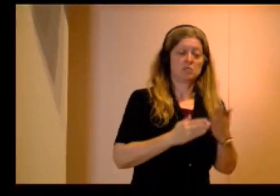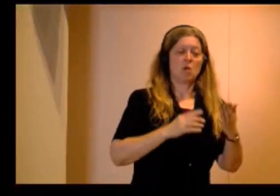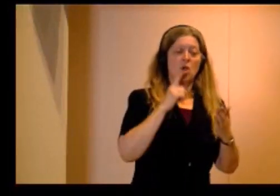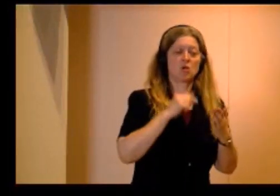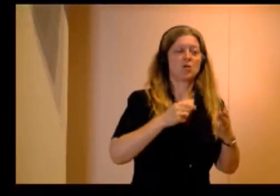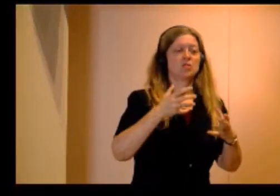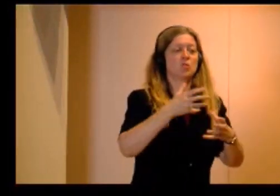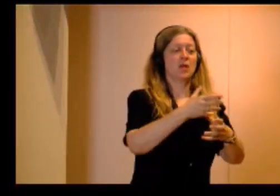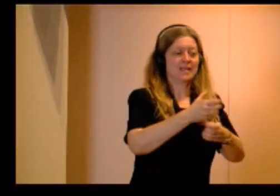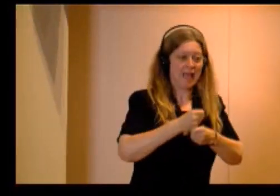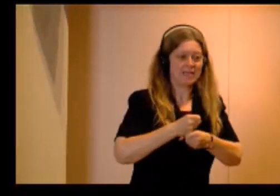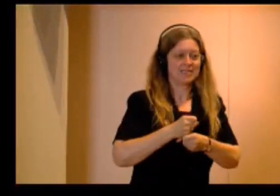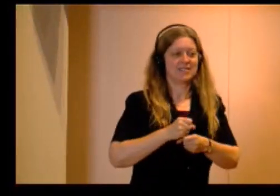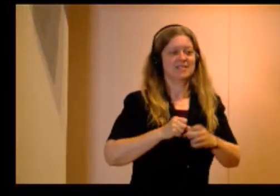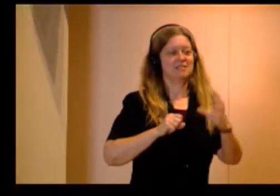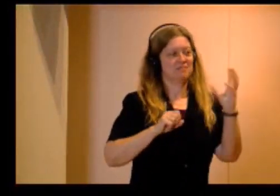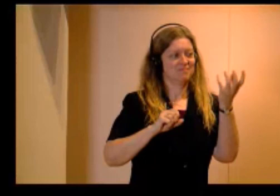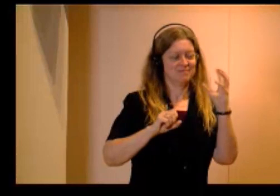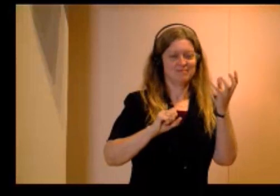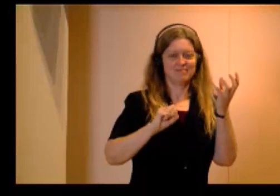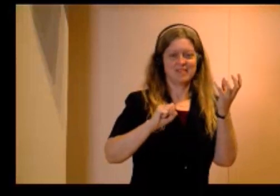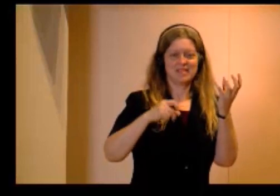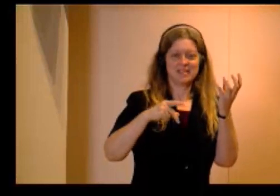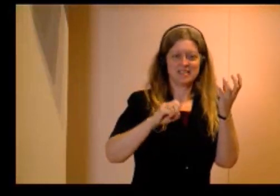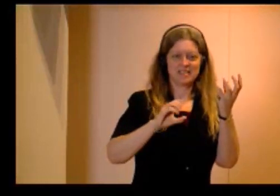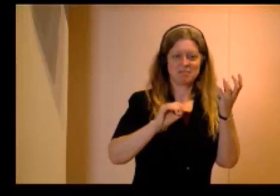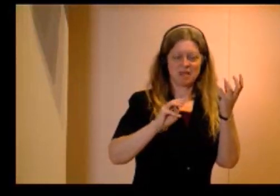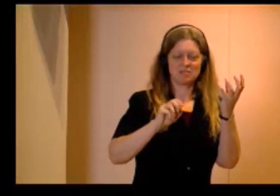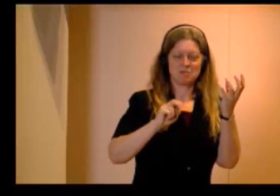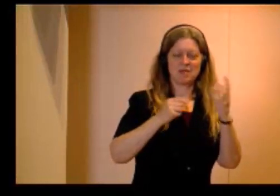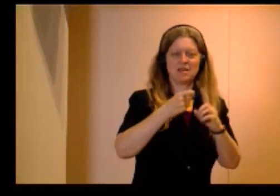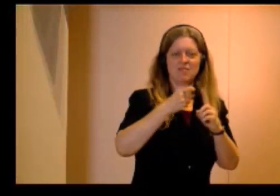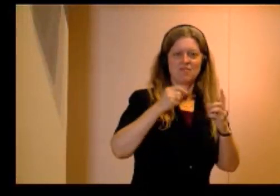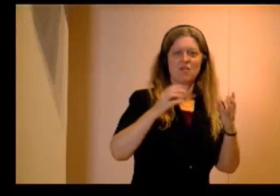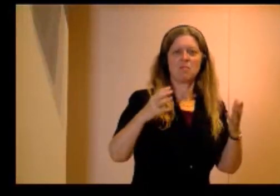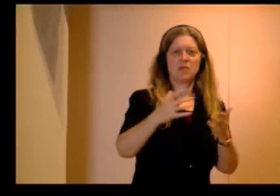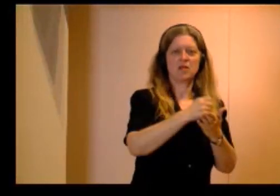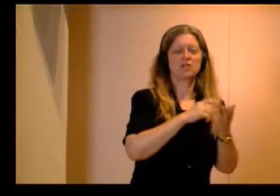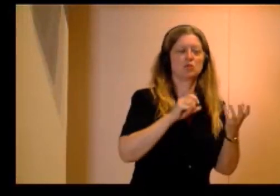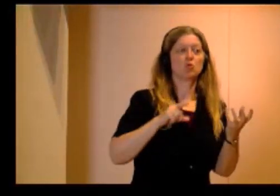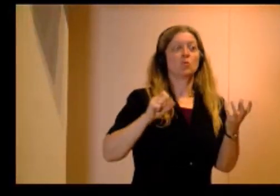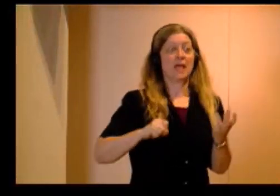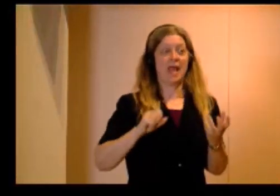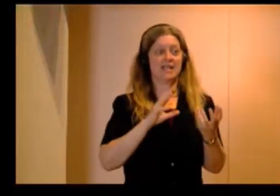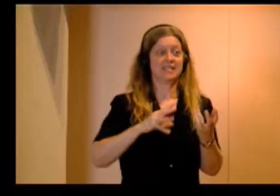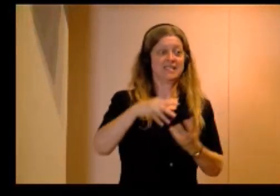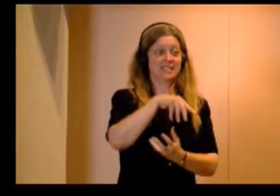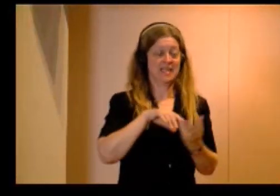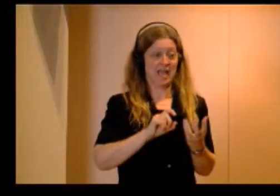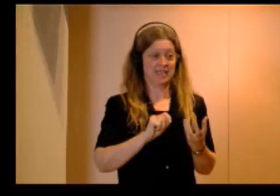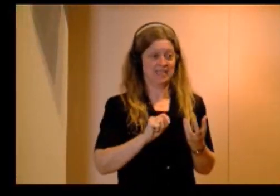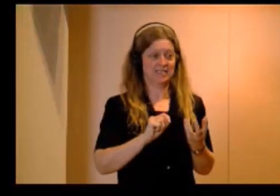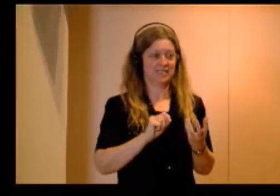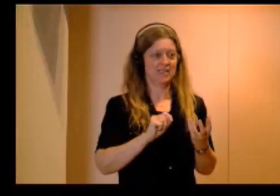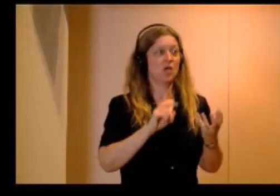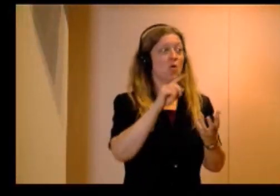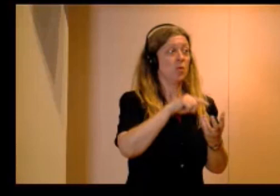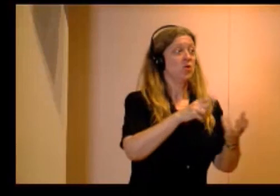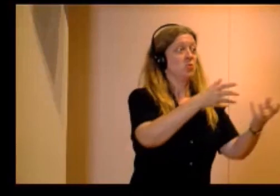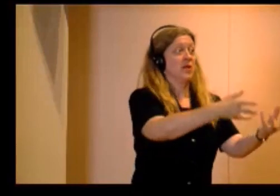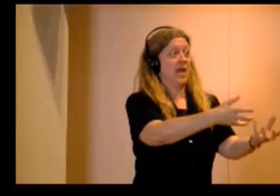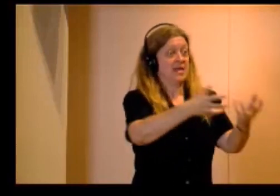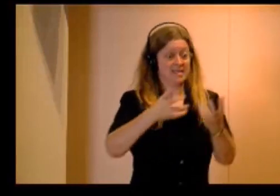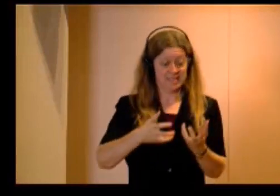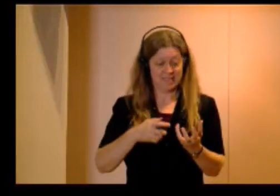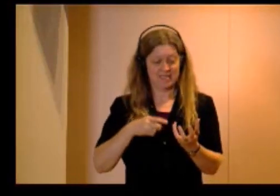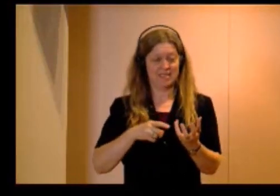it. And based on that, my advice would be, if you can ever do it, once you have the specimen out,